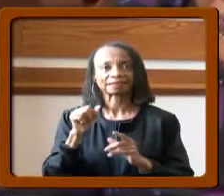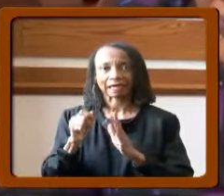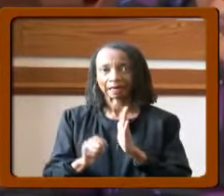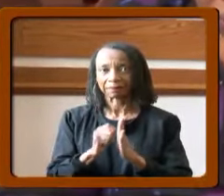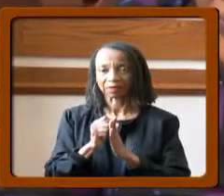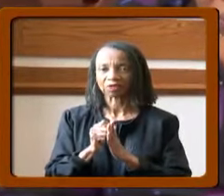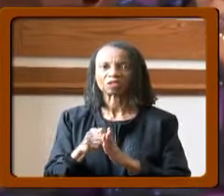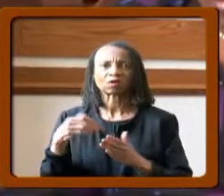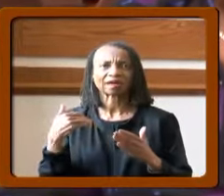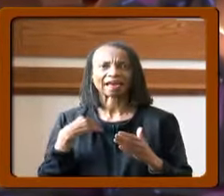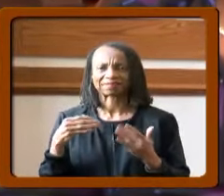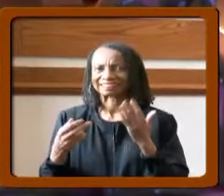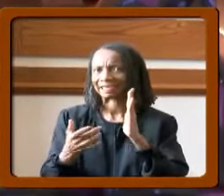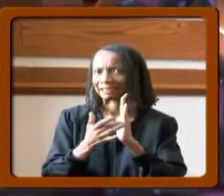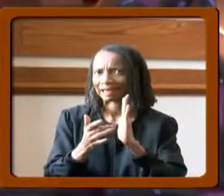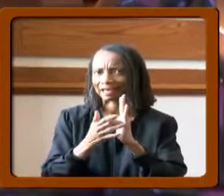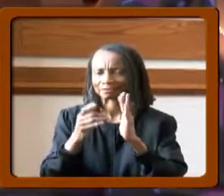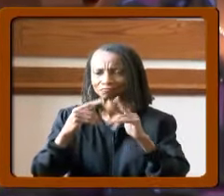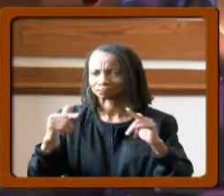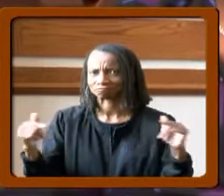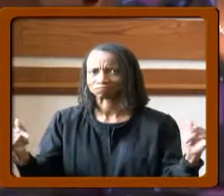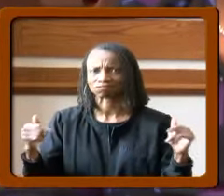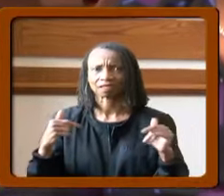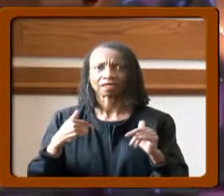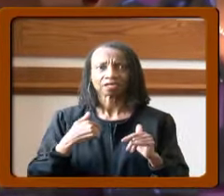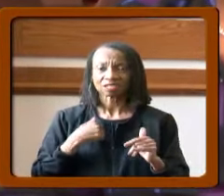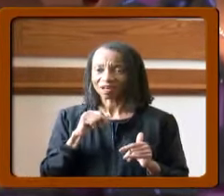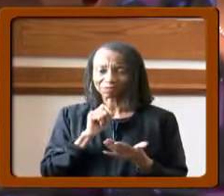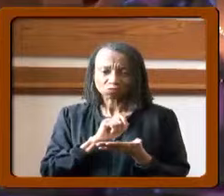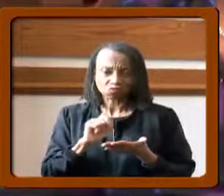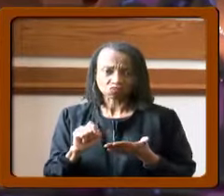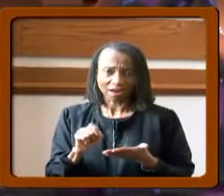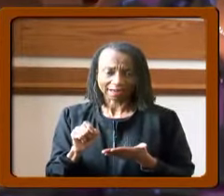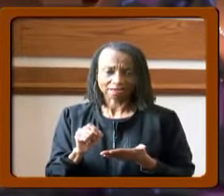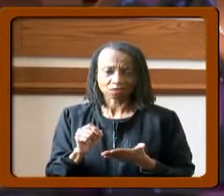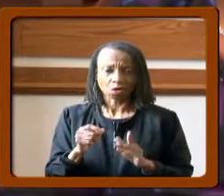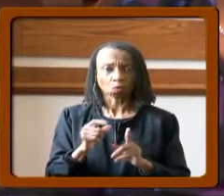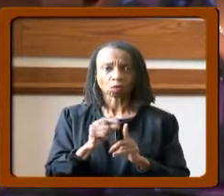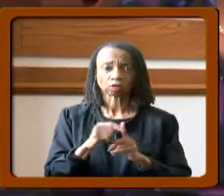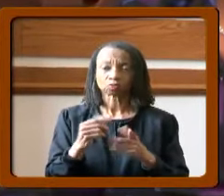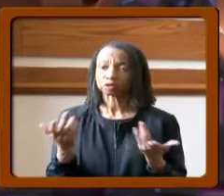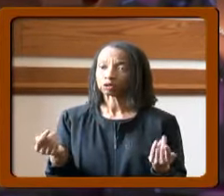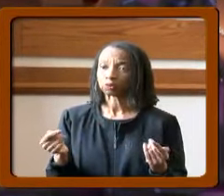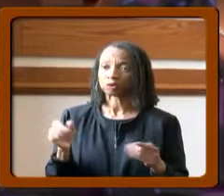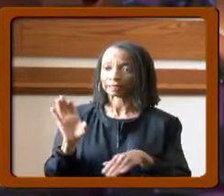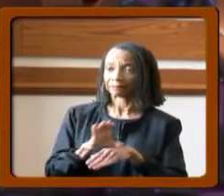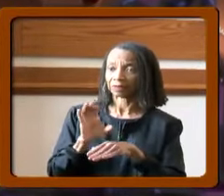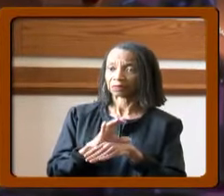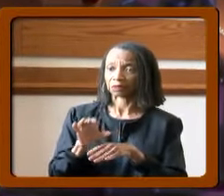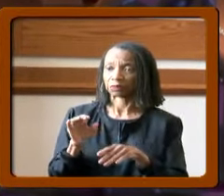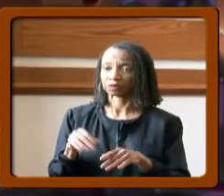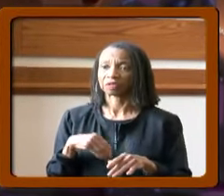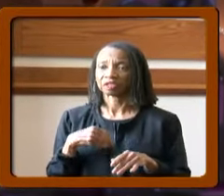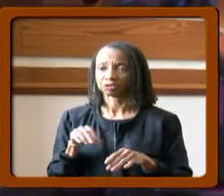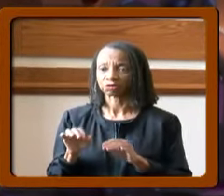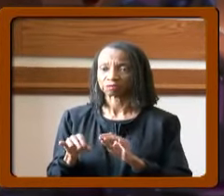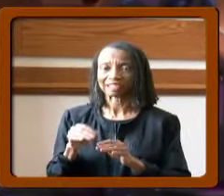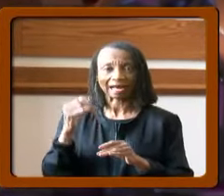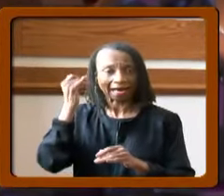intelligence. Nowadays, you don't even have to write all the words. You can put ideas in the computer, and the computer will